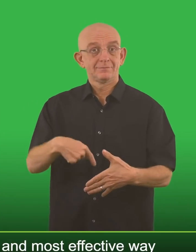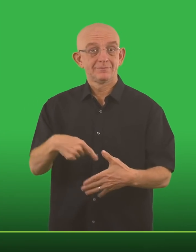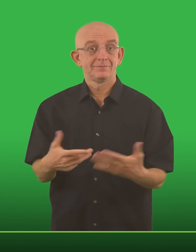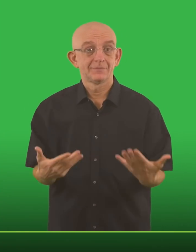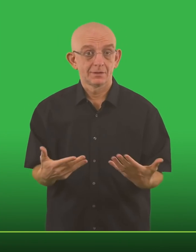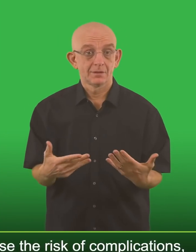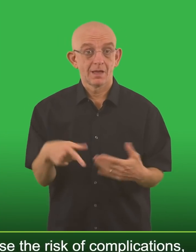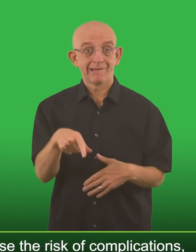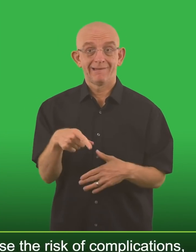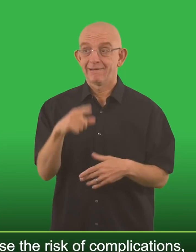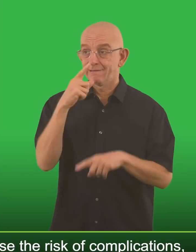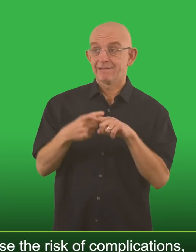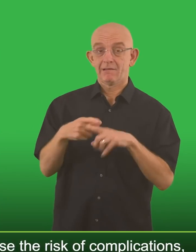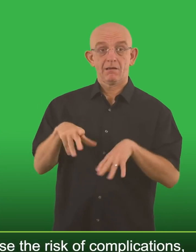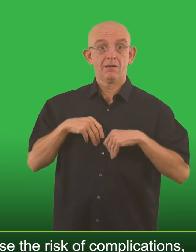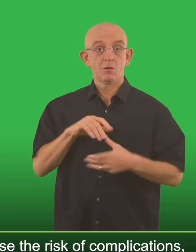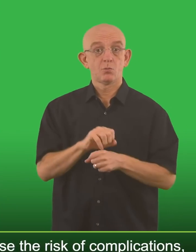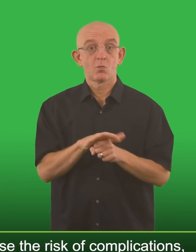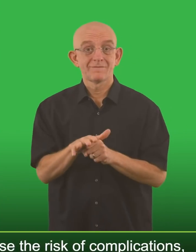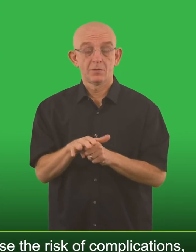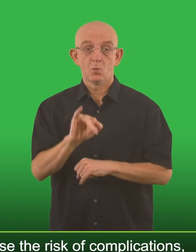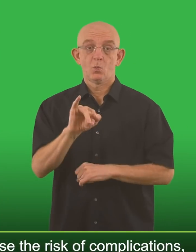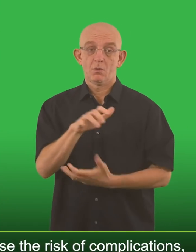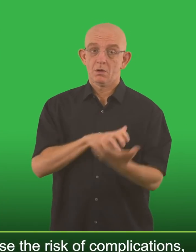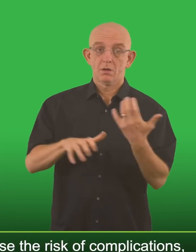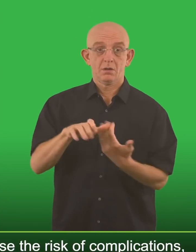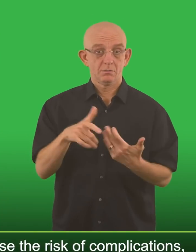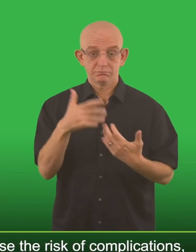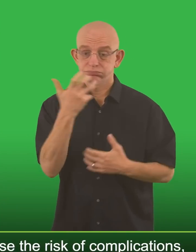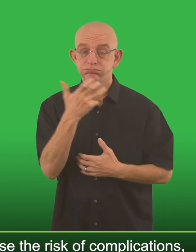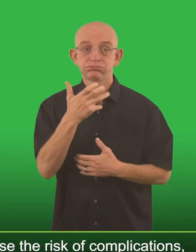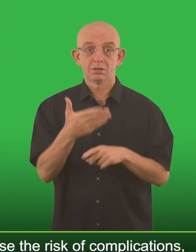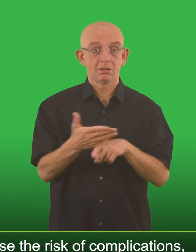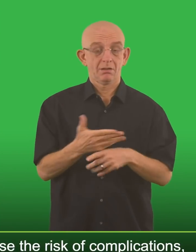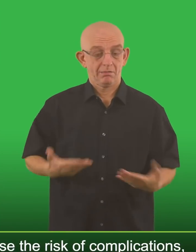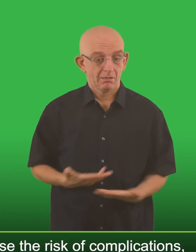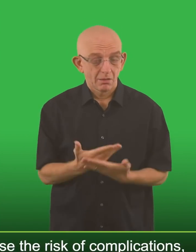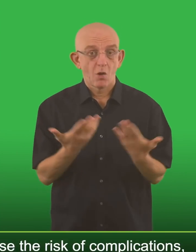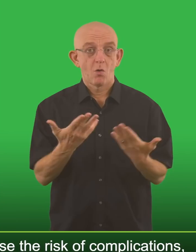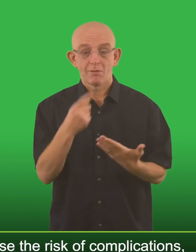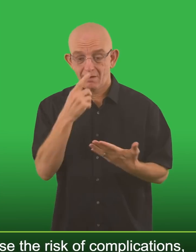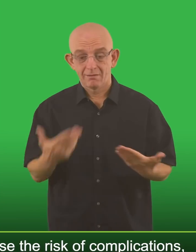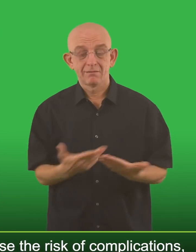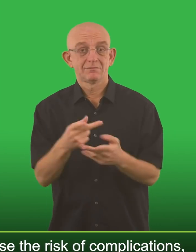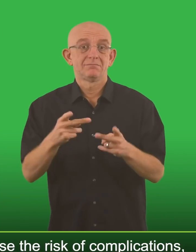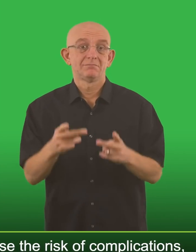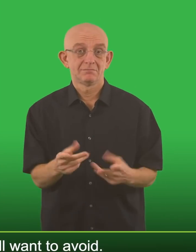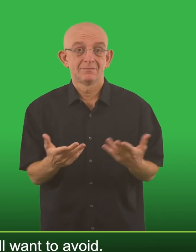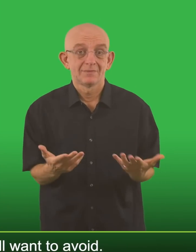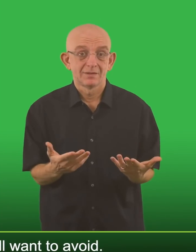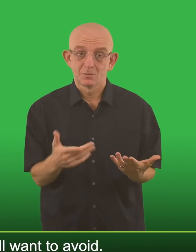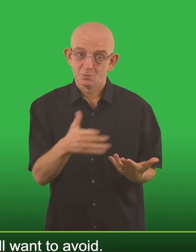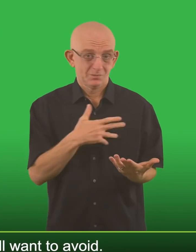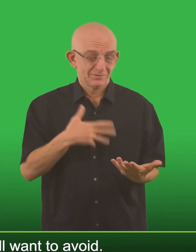your baby. And catching COVID during pregnancy can increase the risk of complications, most seriously and significantly preterm birth or